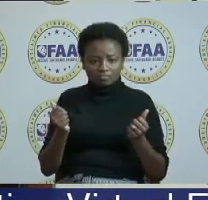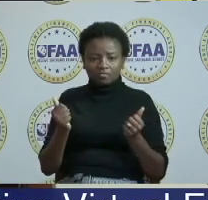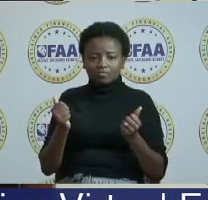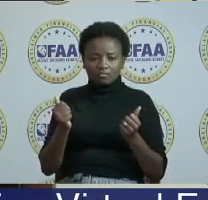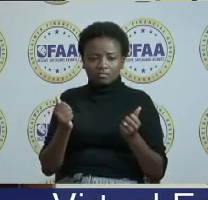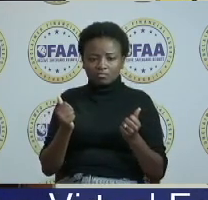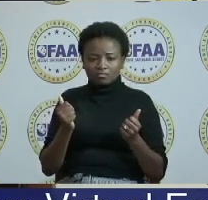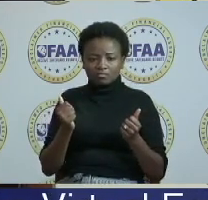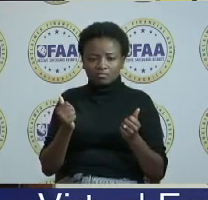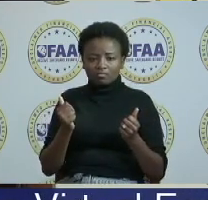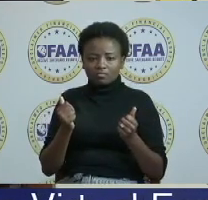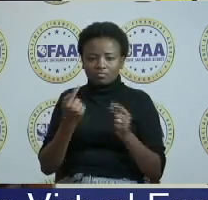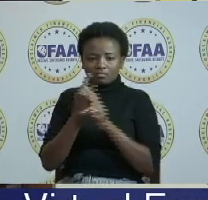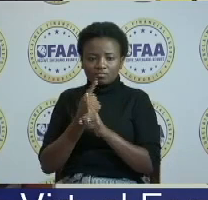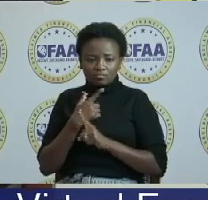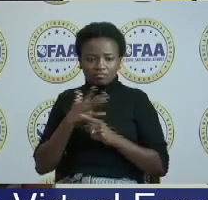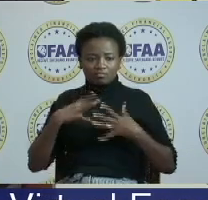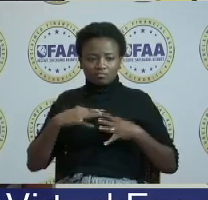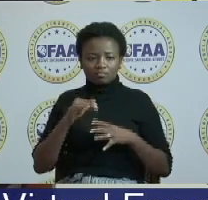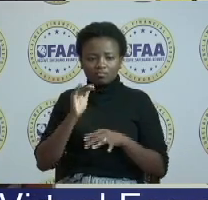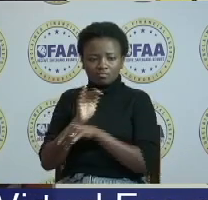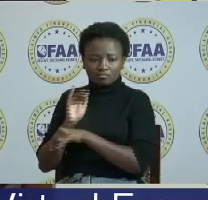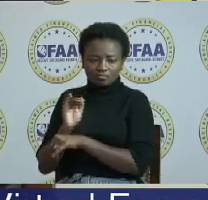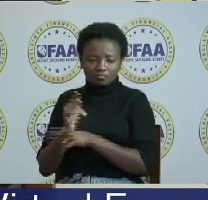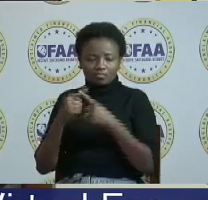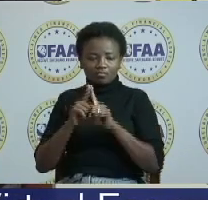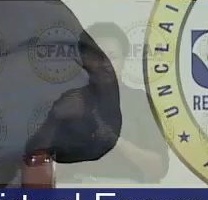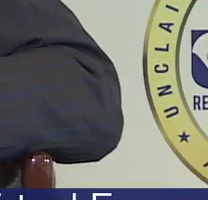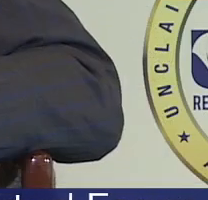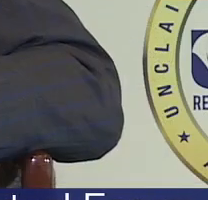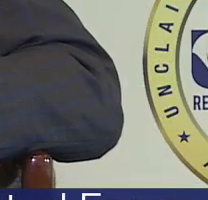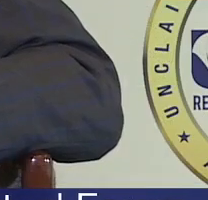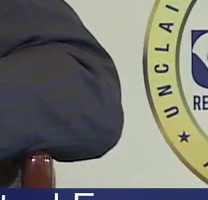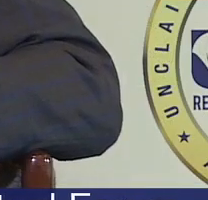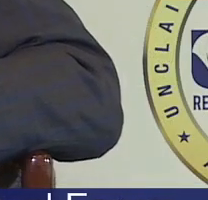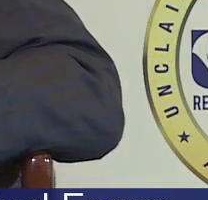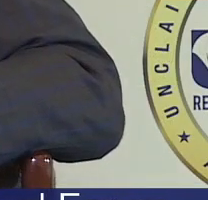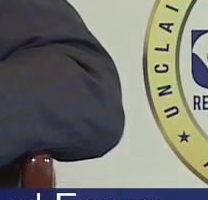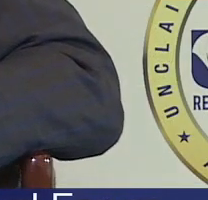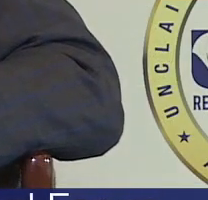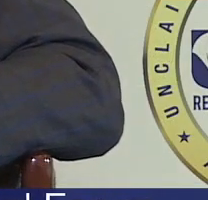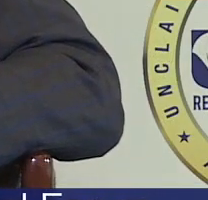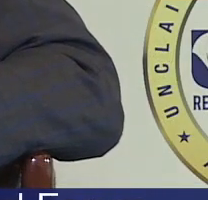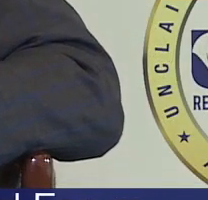the smaller claims. We are also looking at our own internal capacity. I must say that is something that